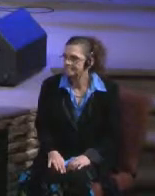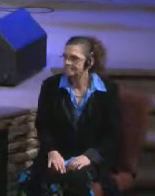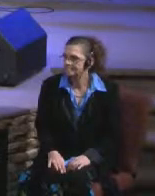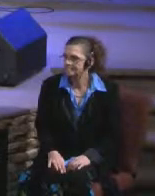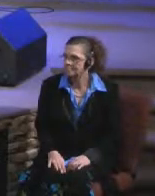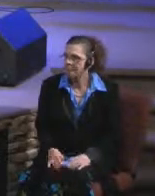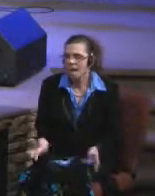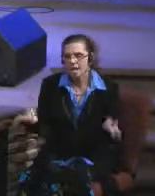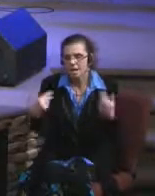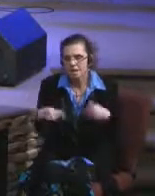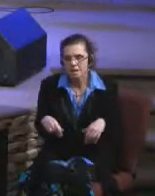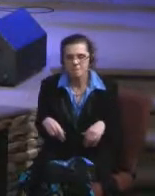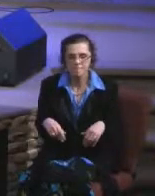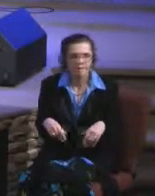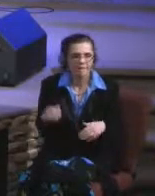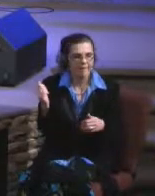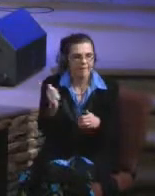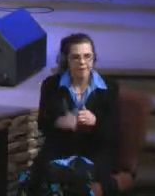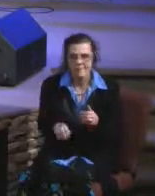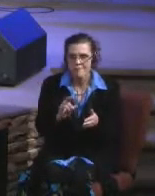You know, I come in here week in and week out,